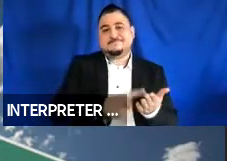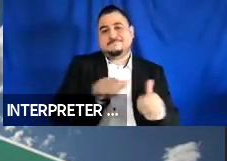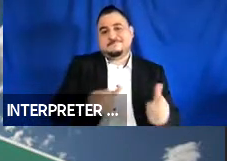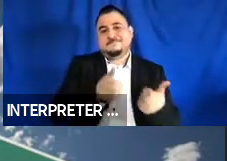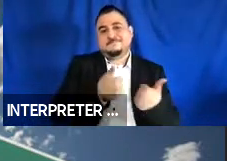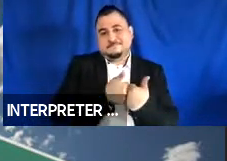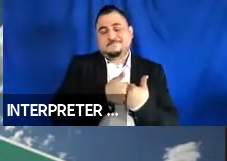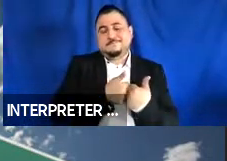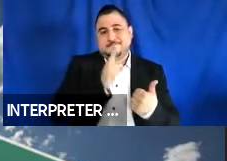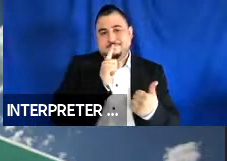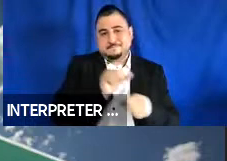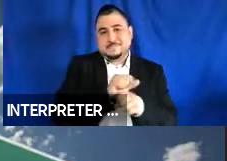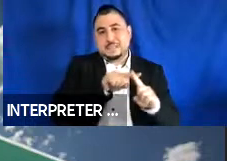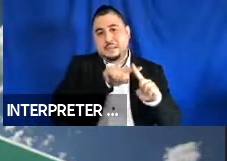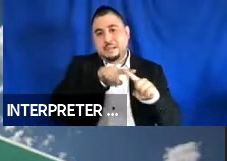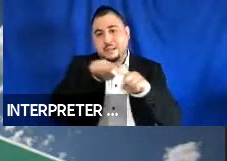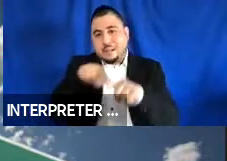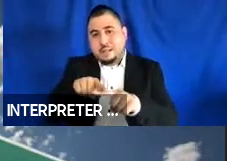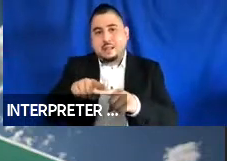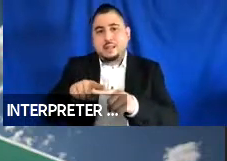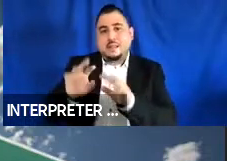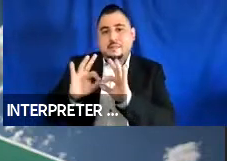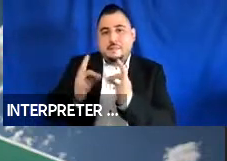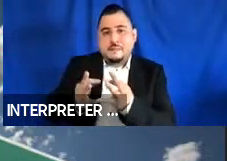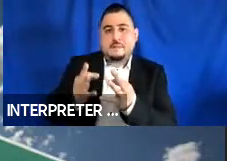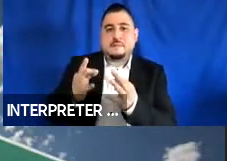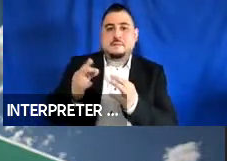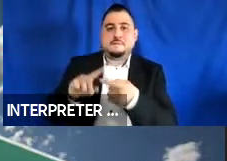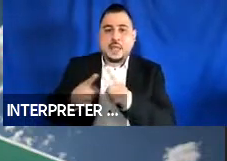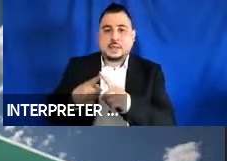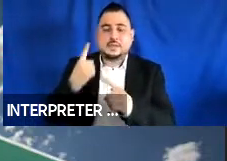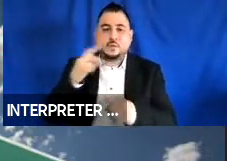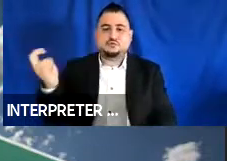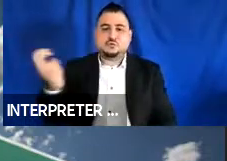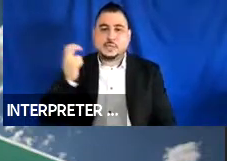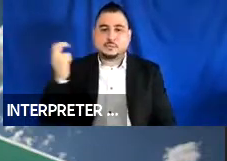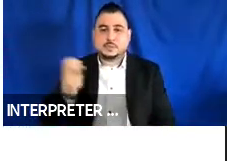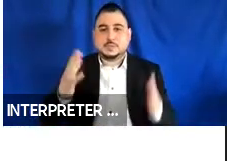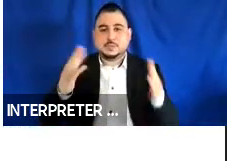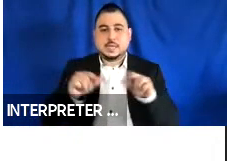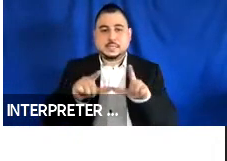challenges of being dependent on family for transportation. Next slide, please.